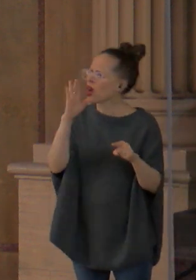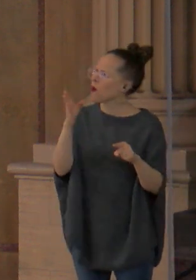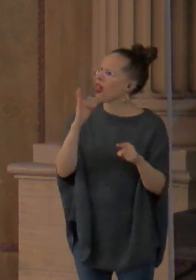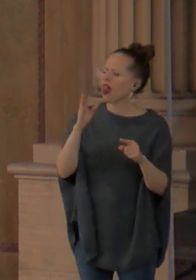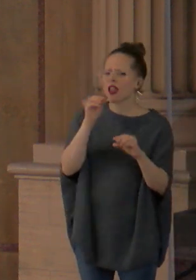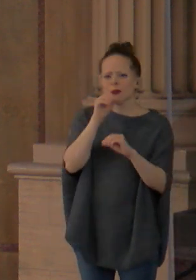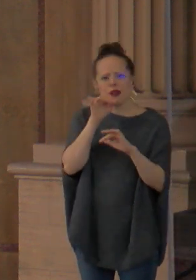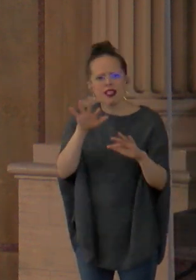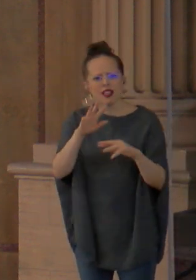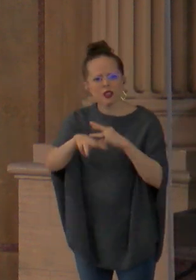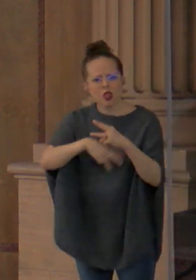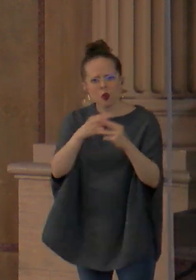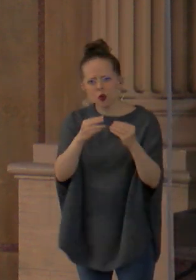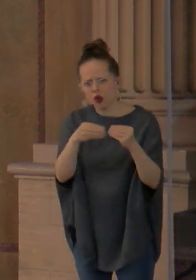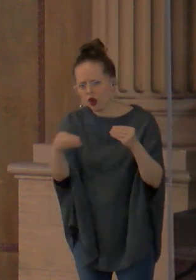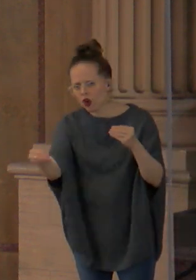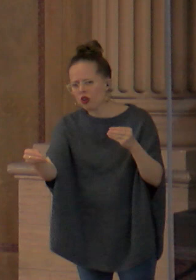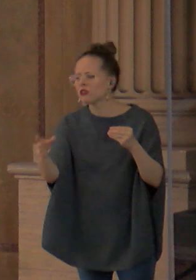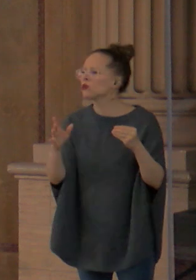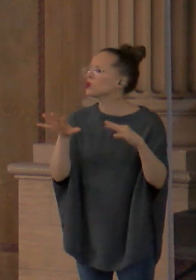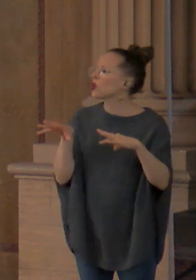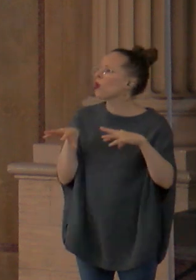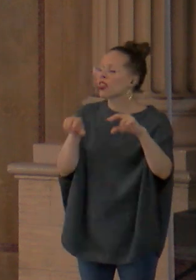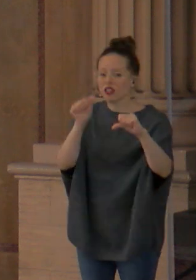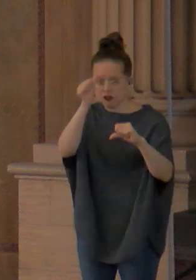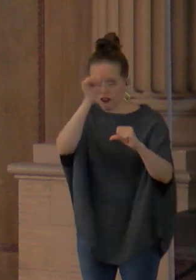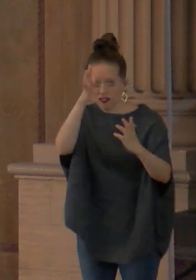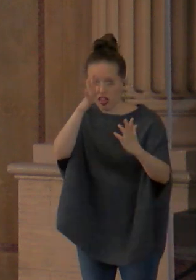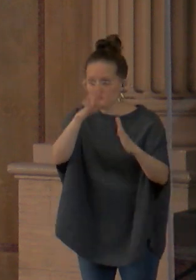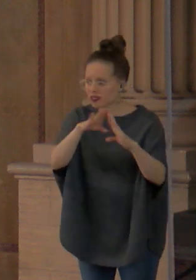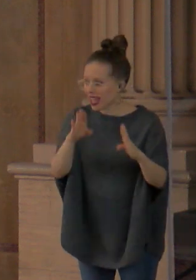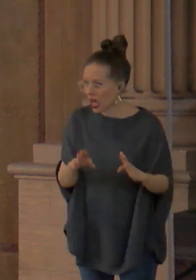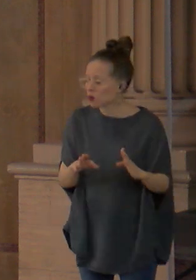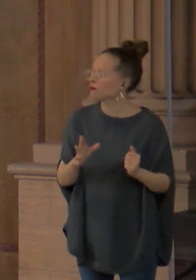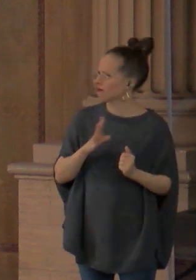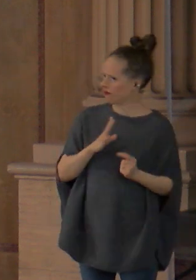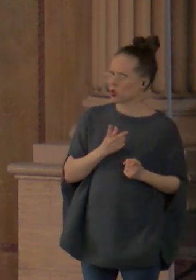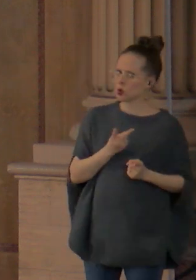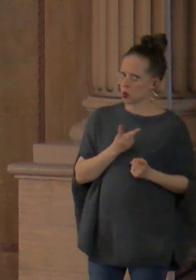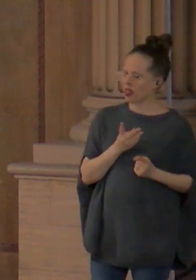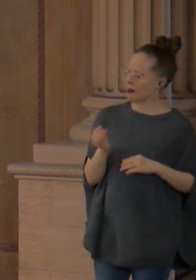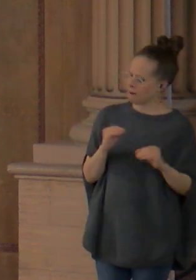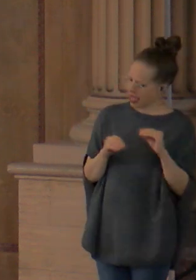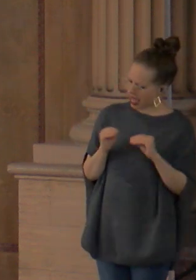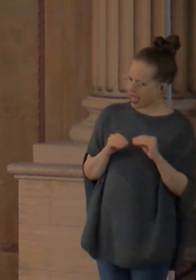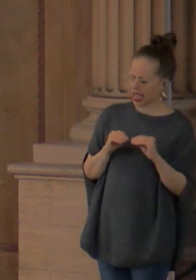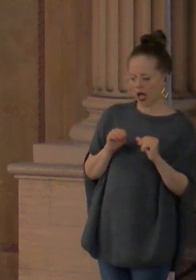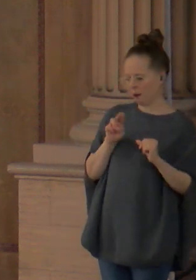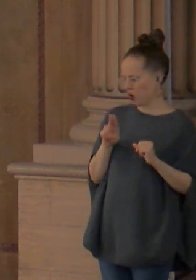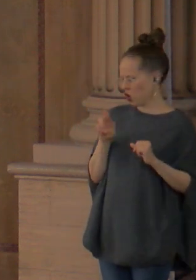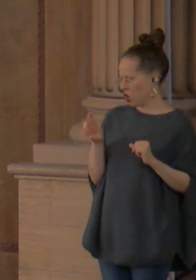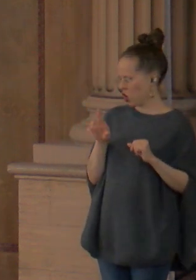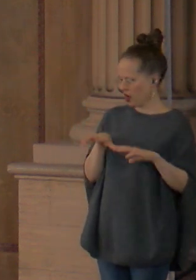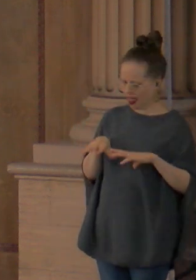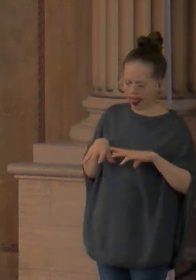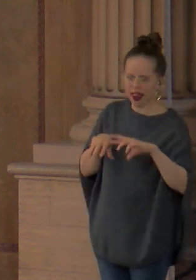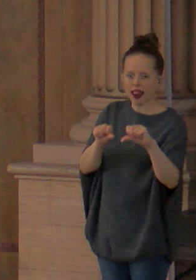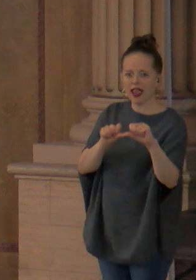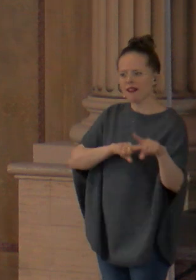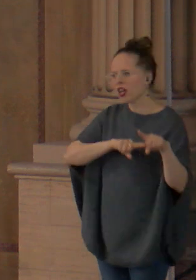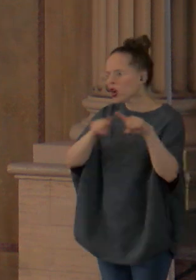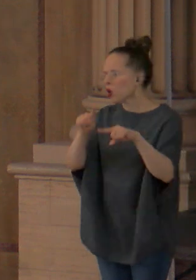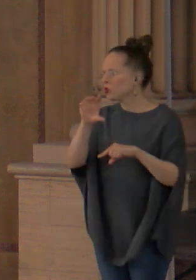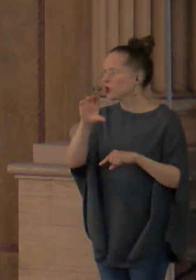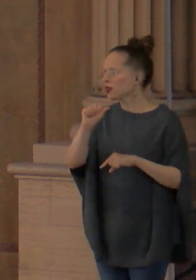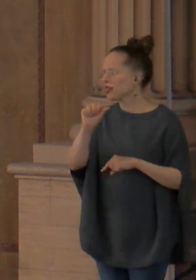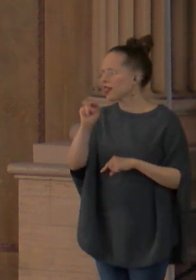So leave your father's house. So they pack up and they leave Ur of the Chaldees. And they start making this journey into Canaan. And they're just